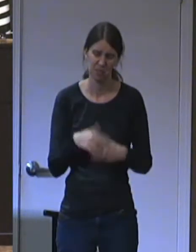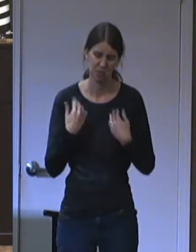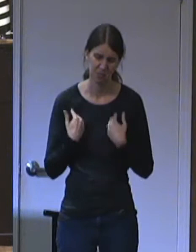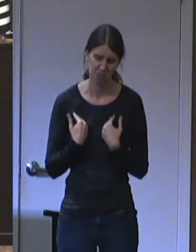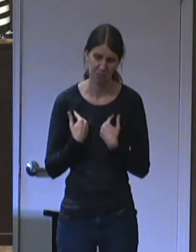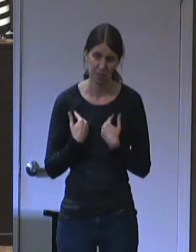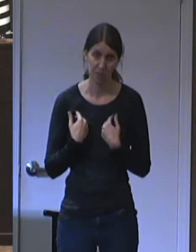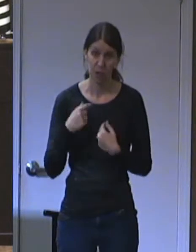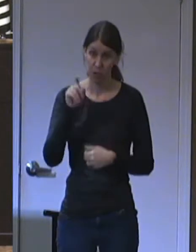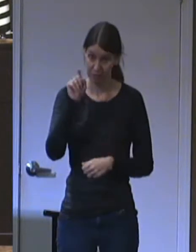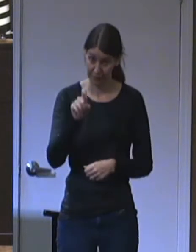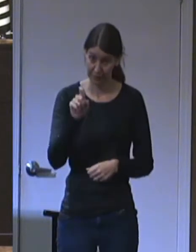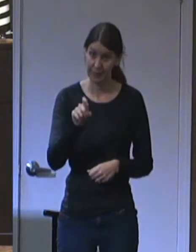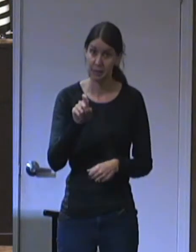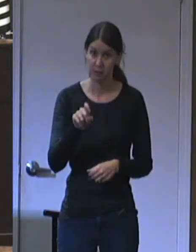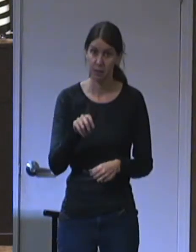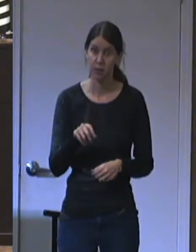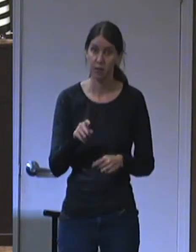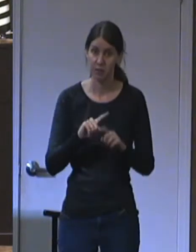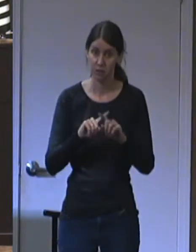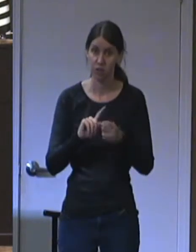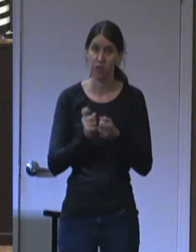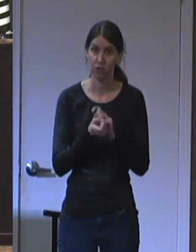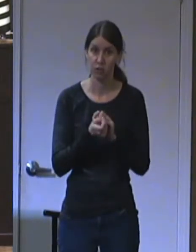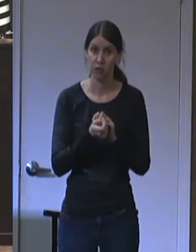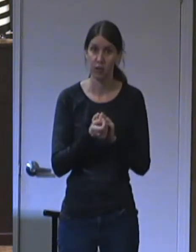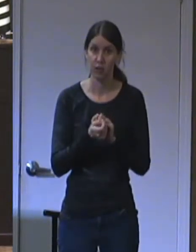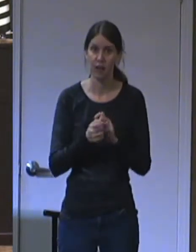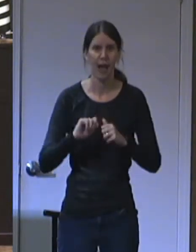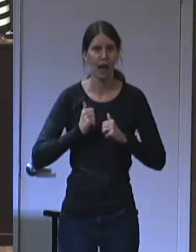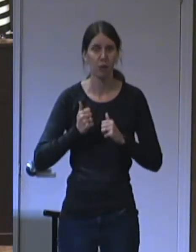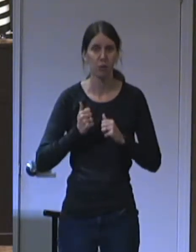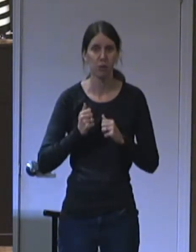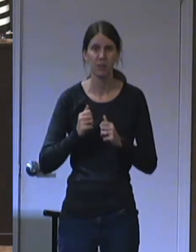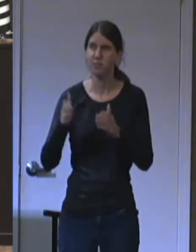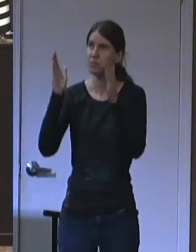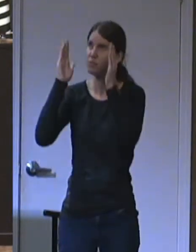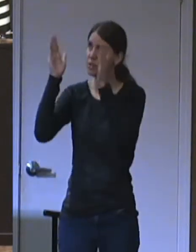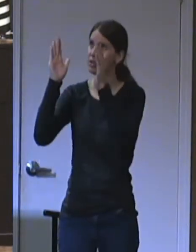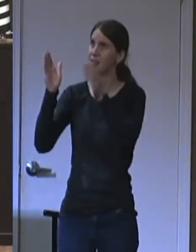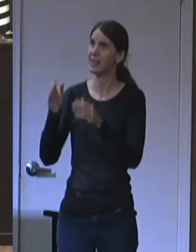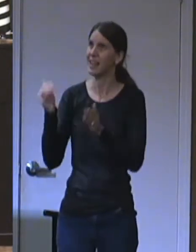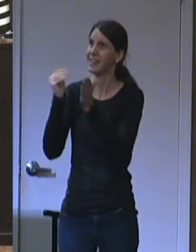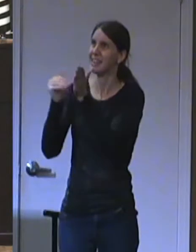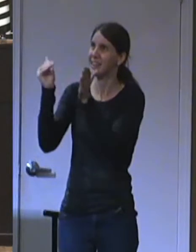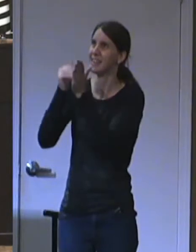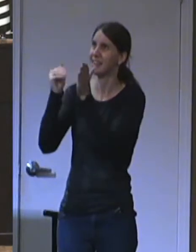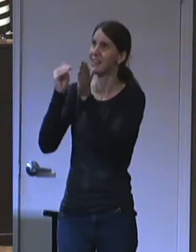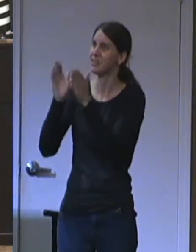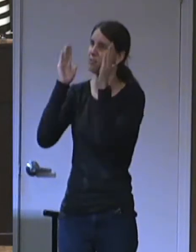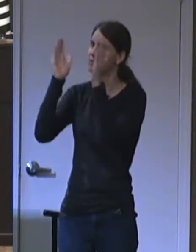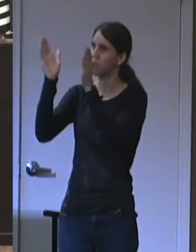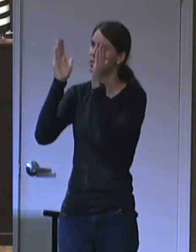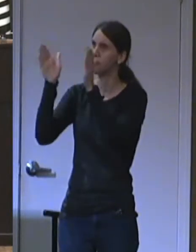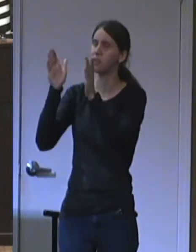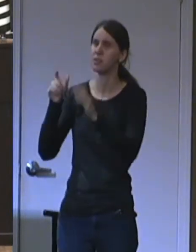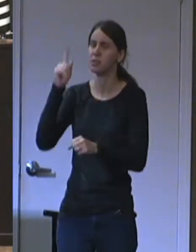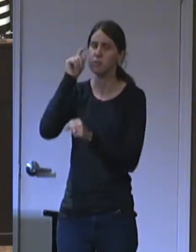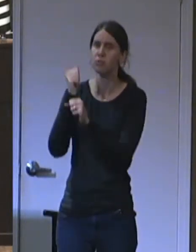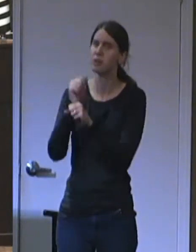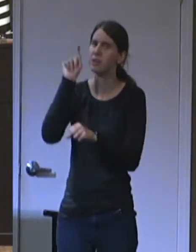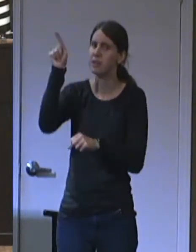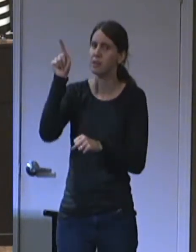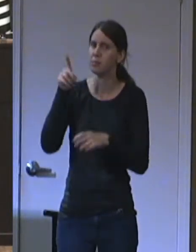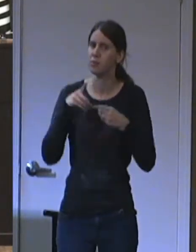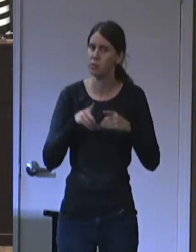Need to recover that. How do you do that? Get back to Jesus. Get back to Jesus. Get back to Jesus. Thank Him for what He's done and trust Him for what you're